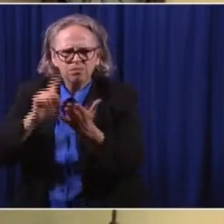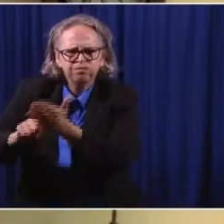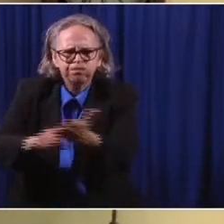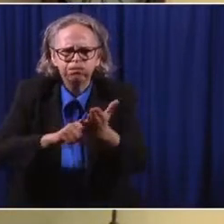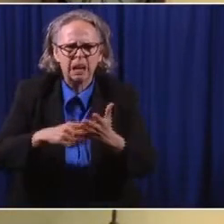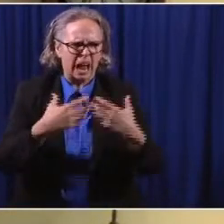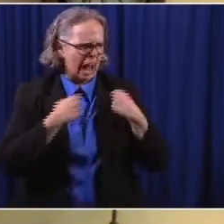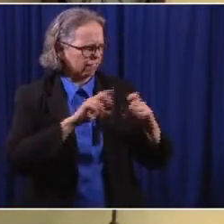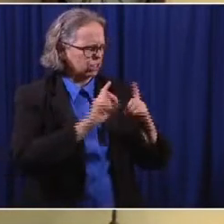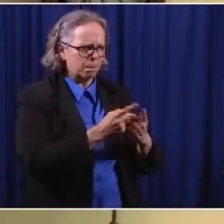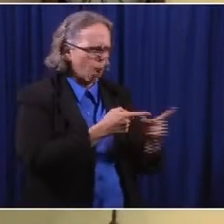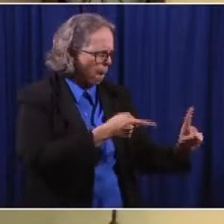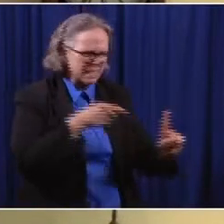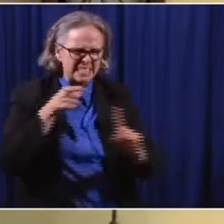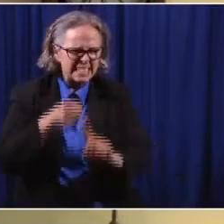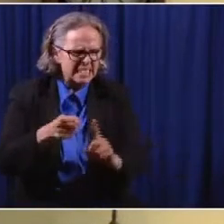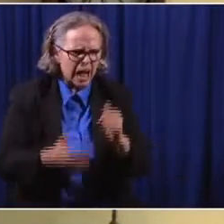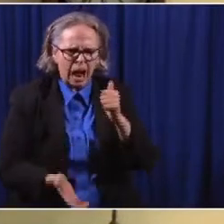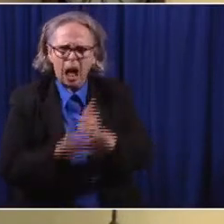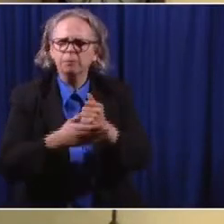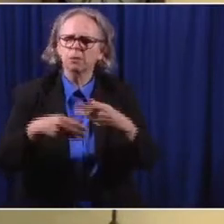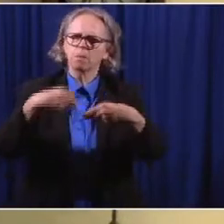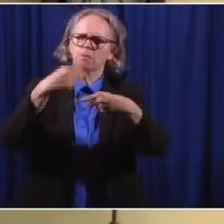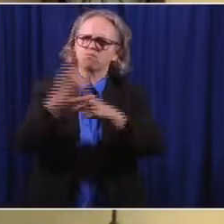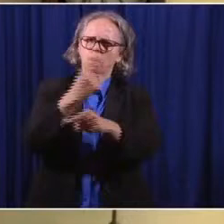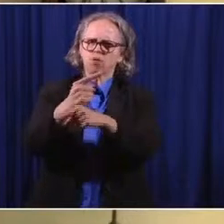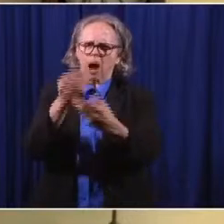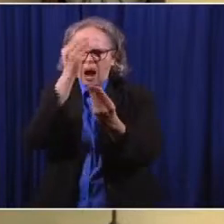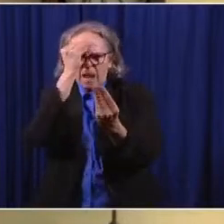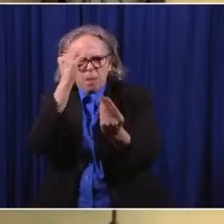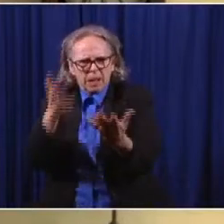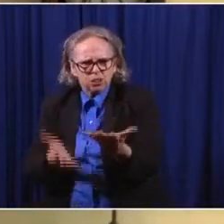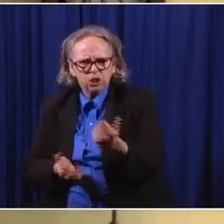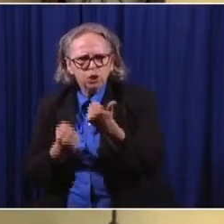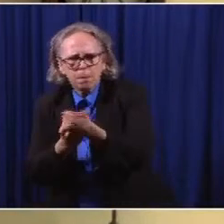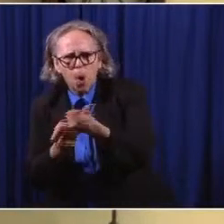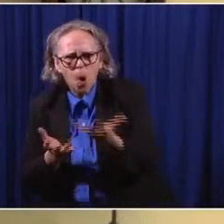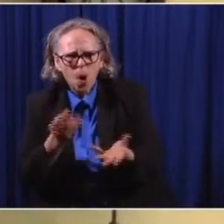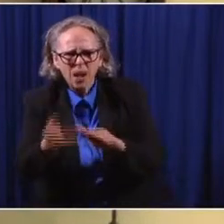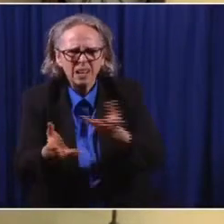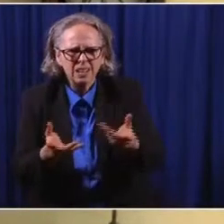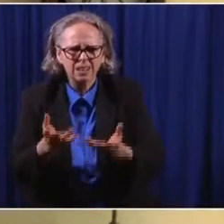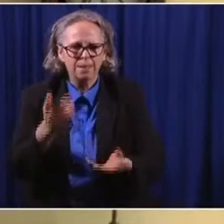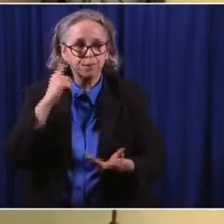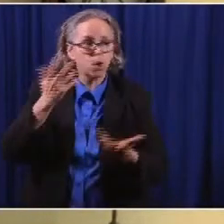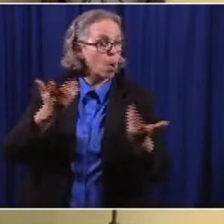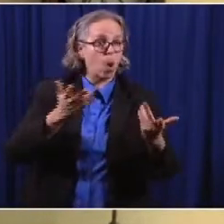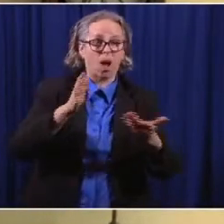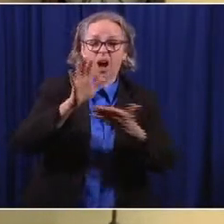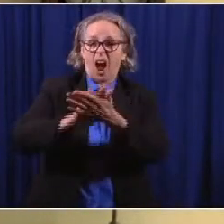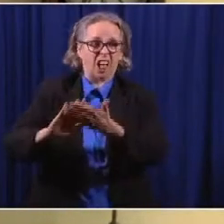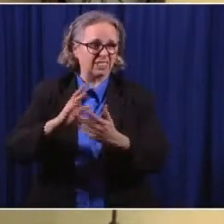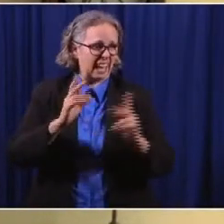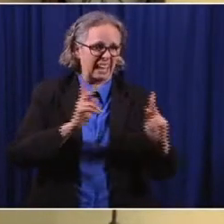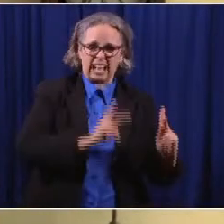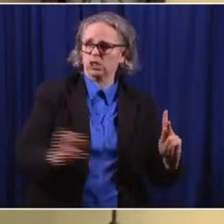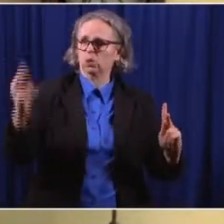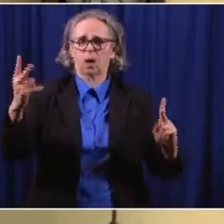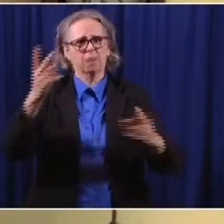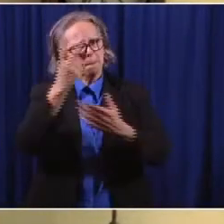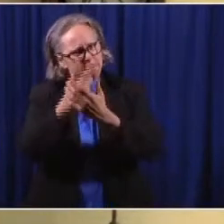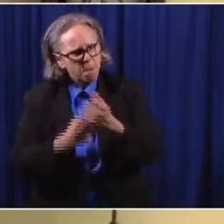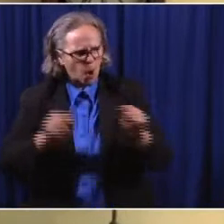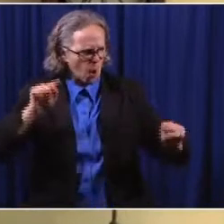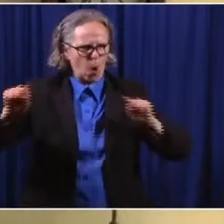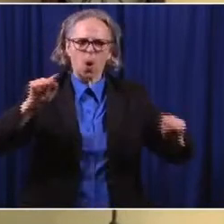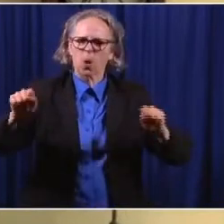done. That's true with our colleges, and that's true with K through 12 as well. Thank you. Next question is